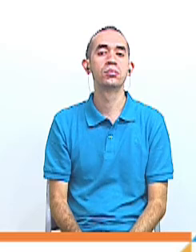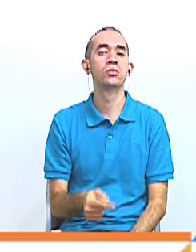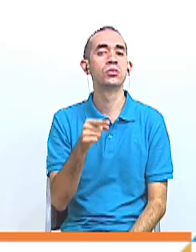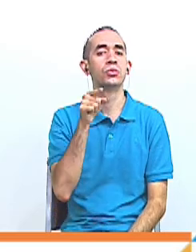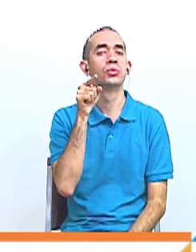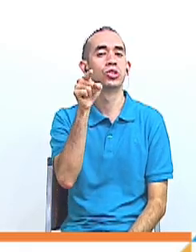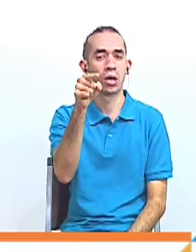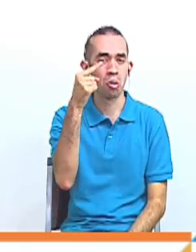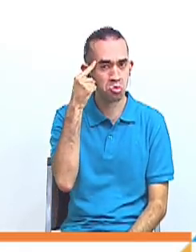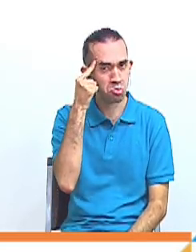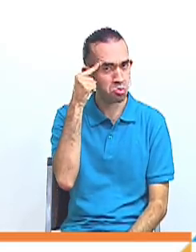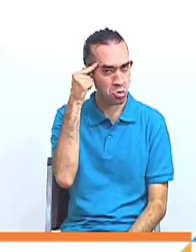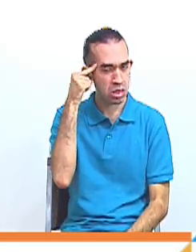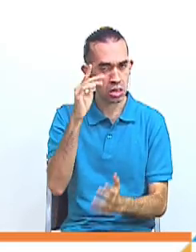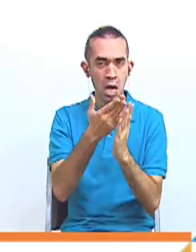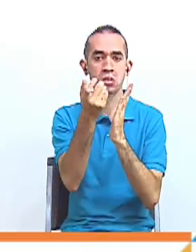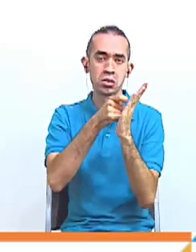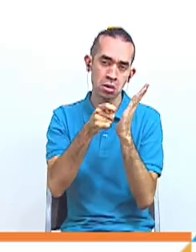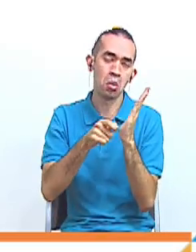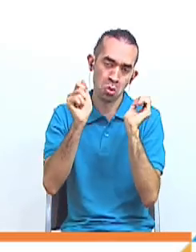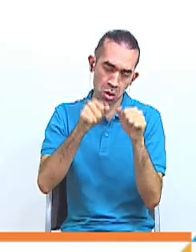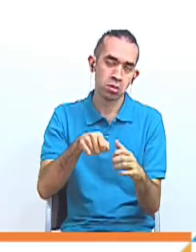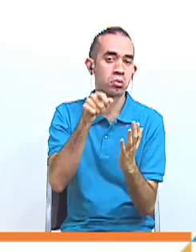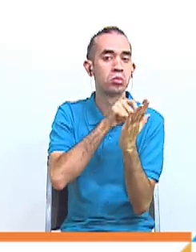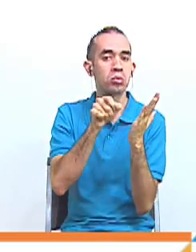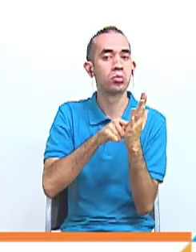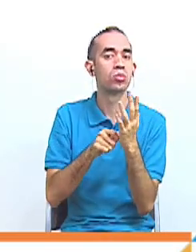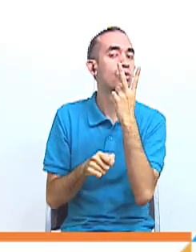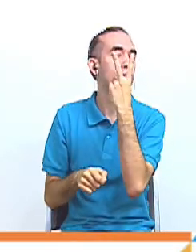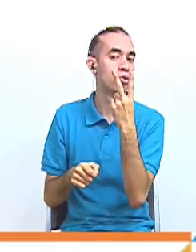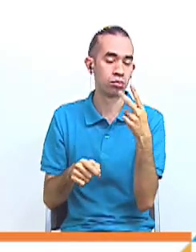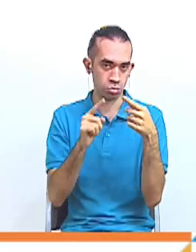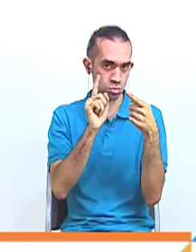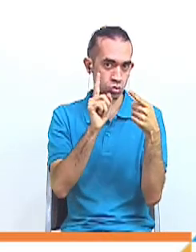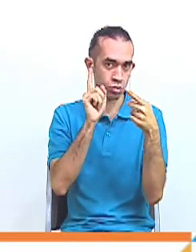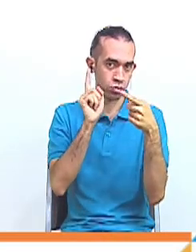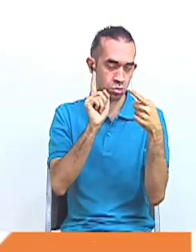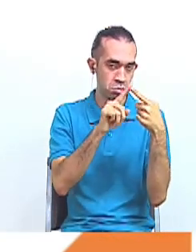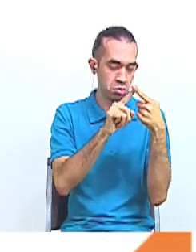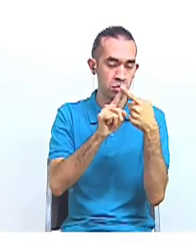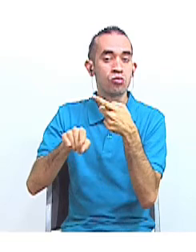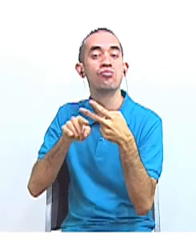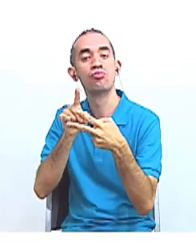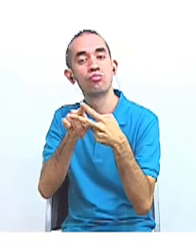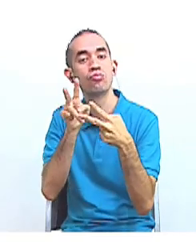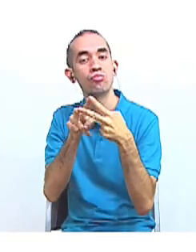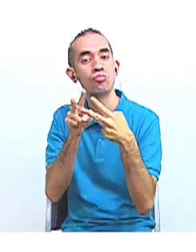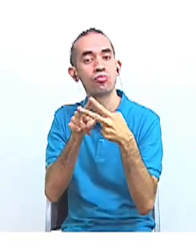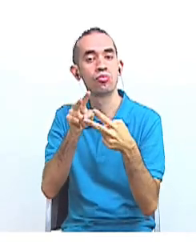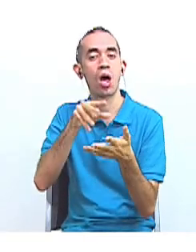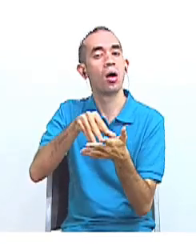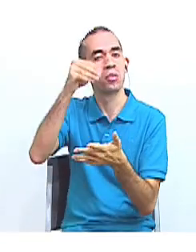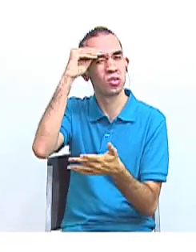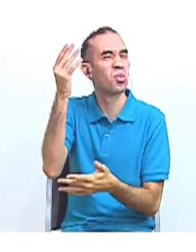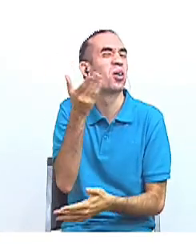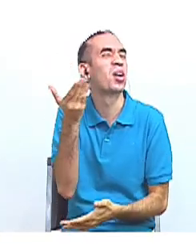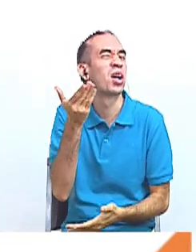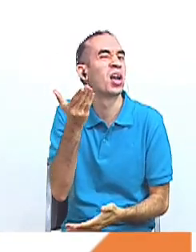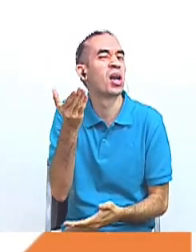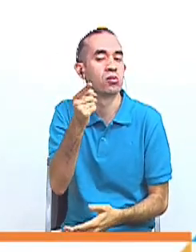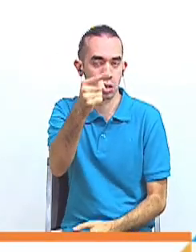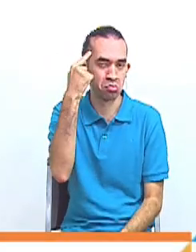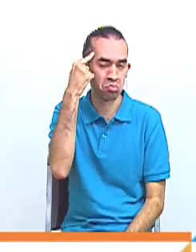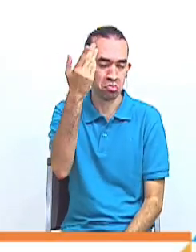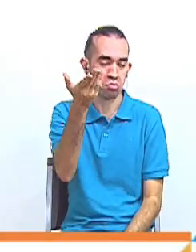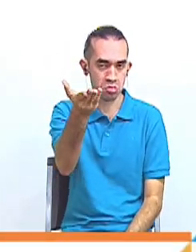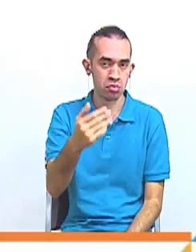think, and maybe in your notebooks you can write two things that you learned today. I'm going to give you some time to think about